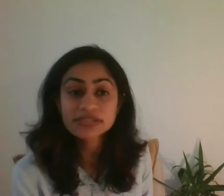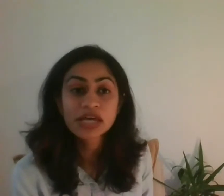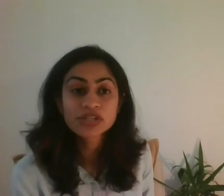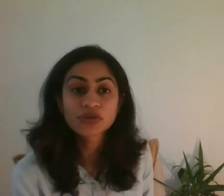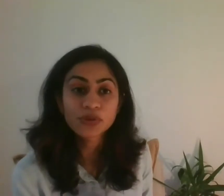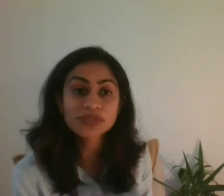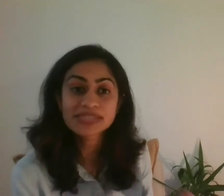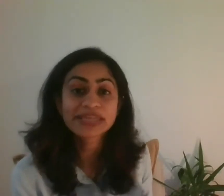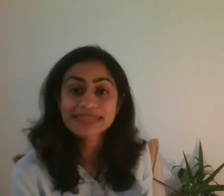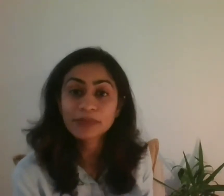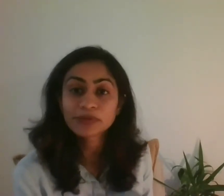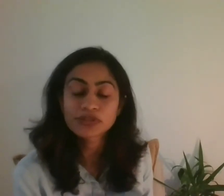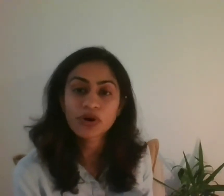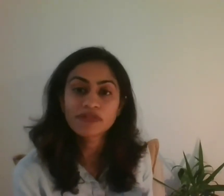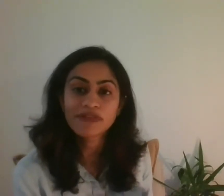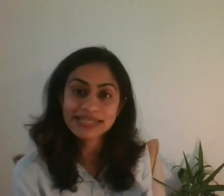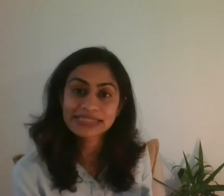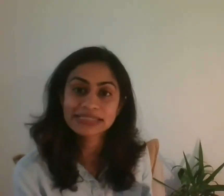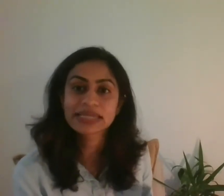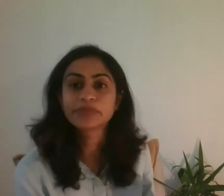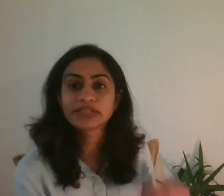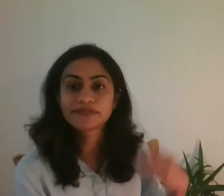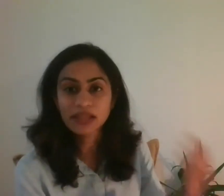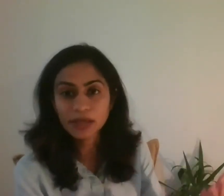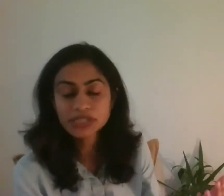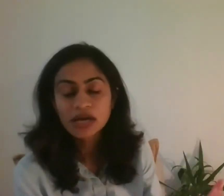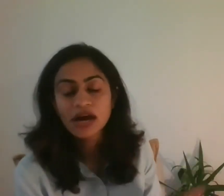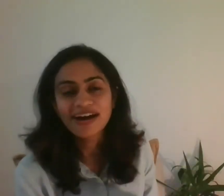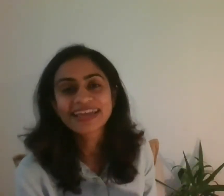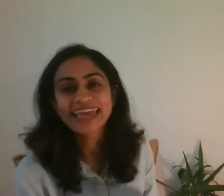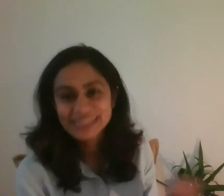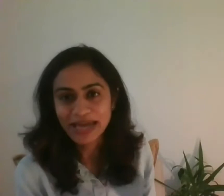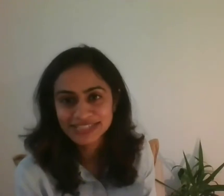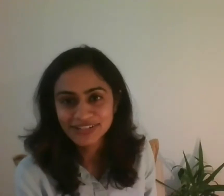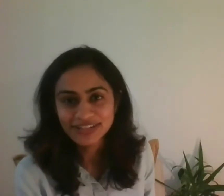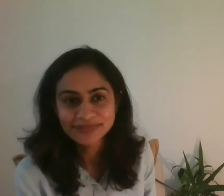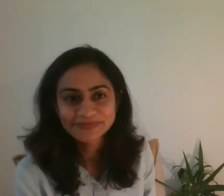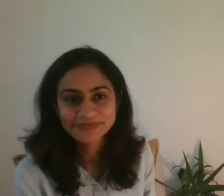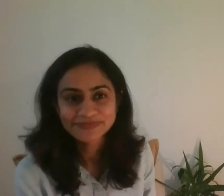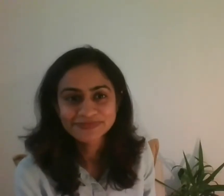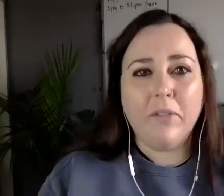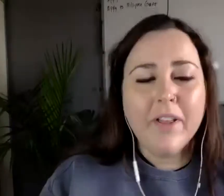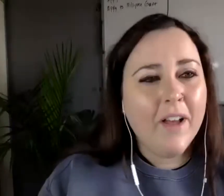tuberculosis. So those are some examples of vaccines that have been developed against